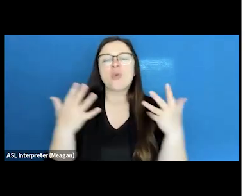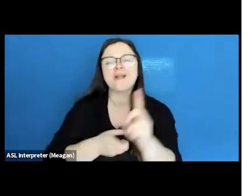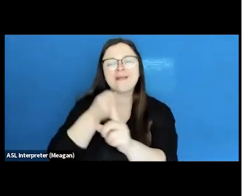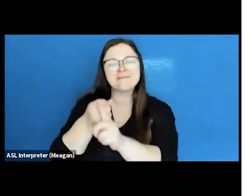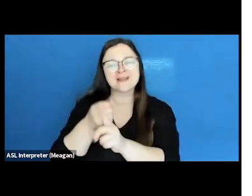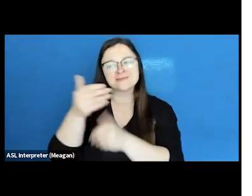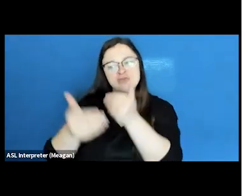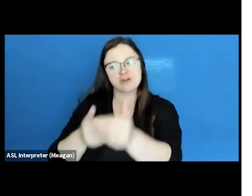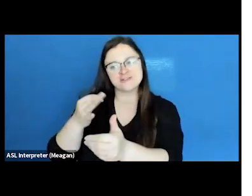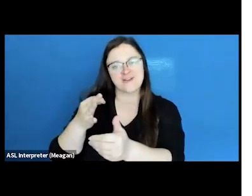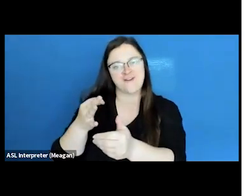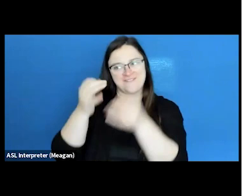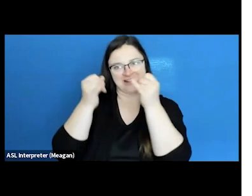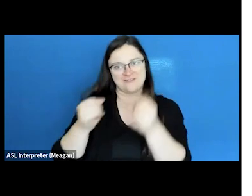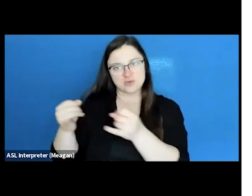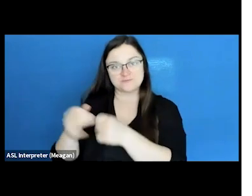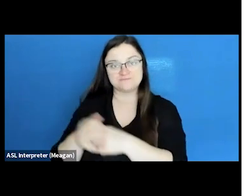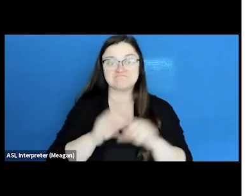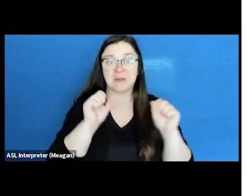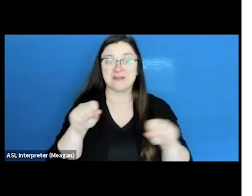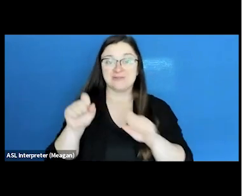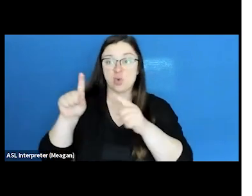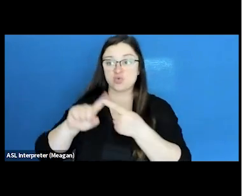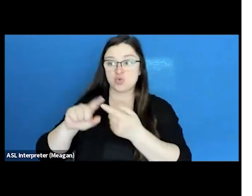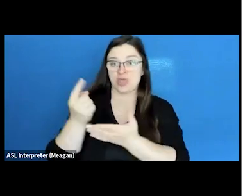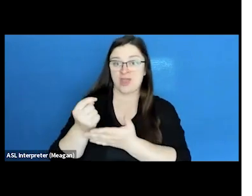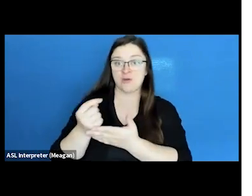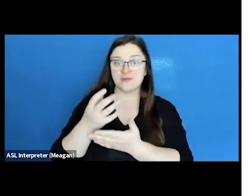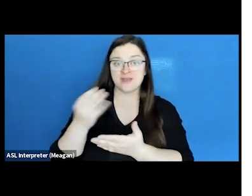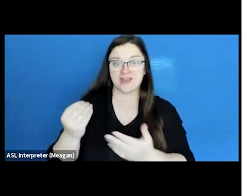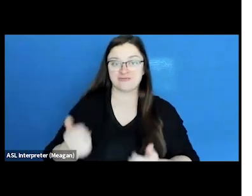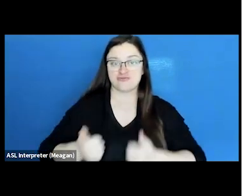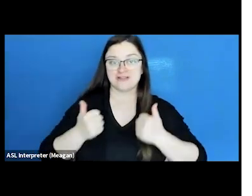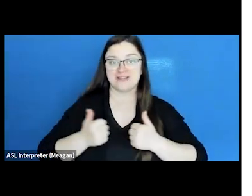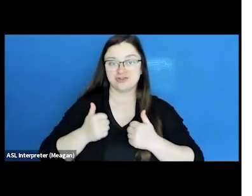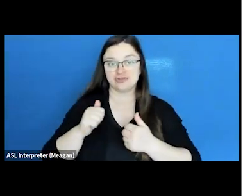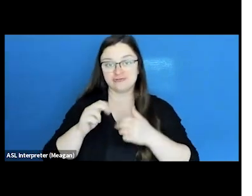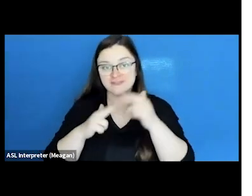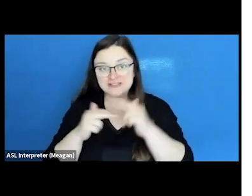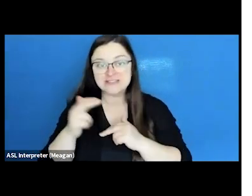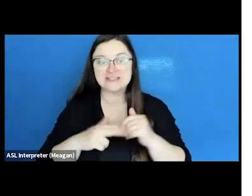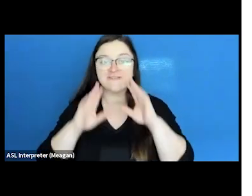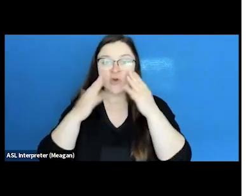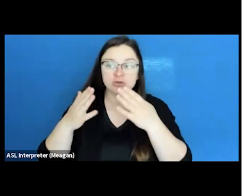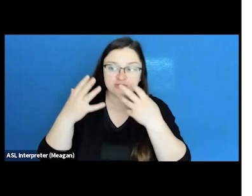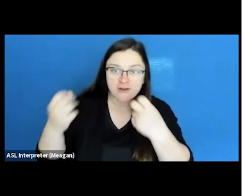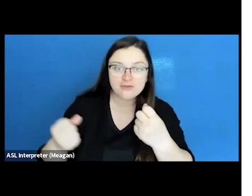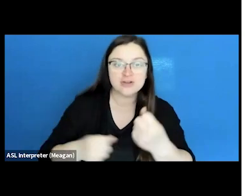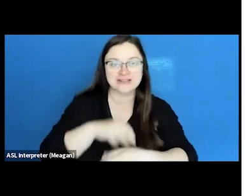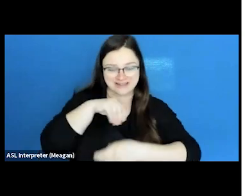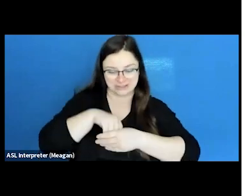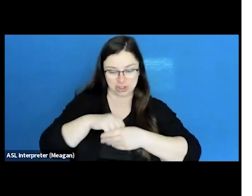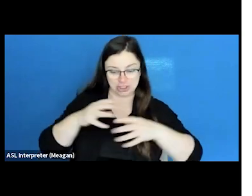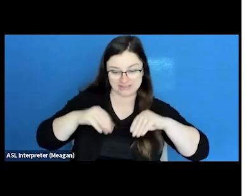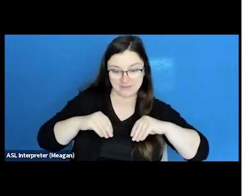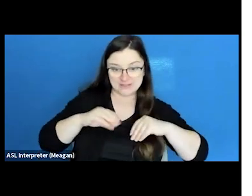of individuals? Well, the ability to attend therapy in residential facilities, the focus on recovery, the internal acceptance and